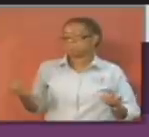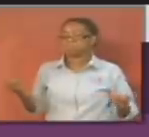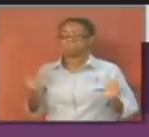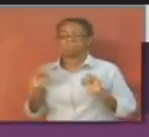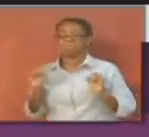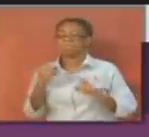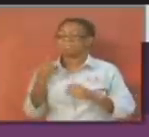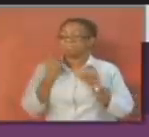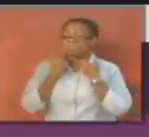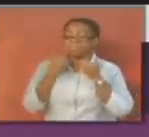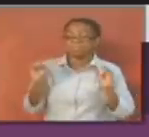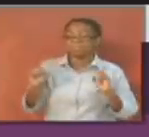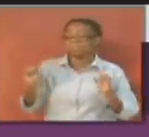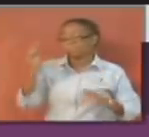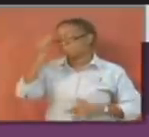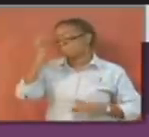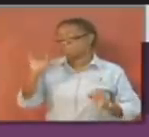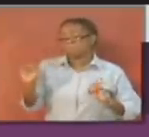don't do,